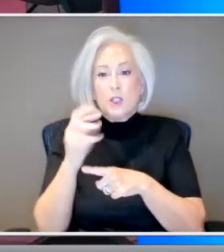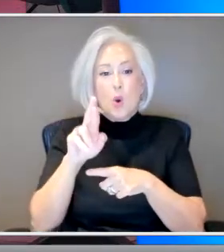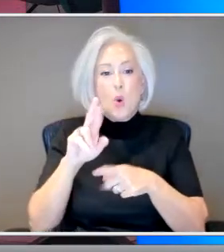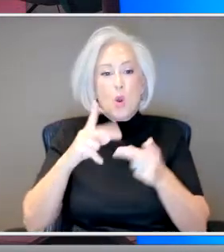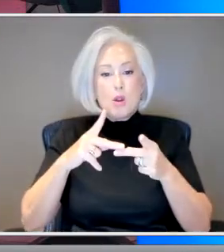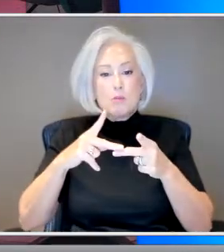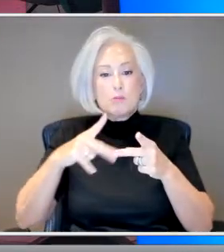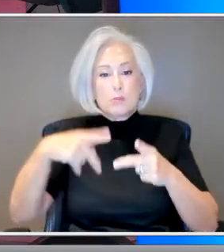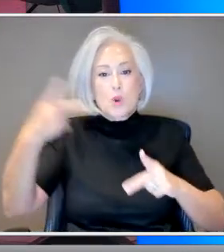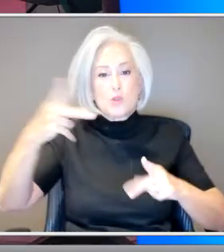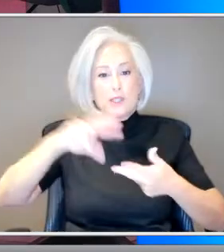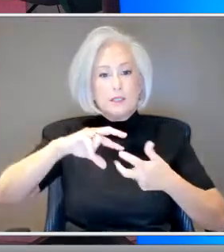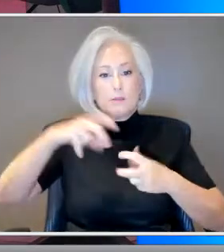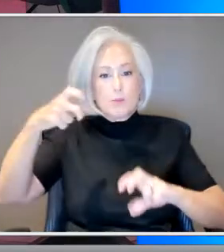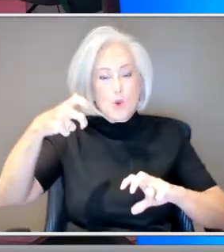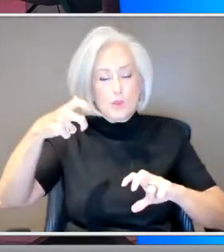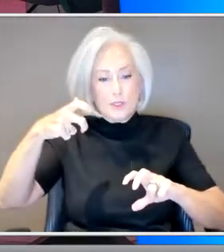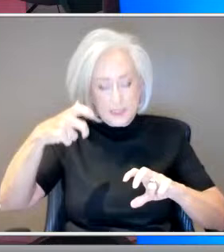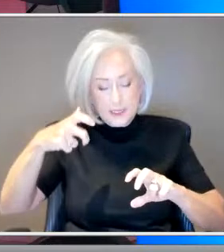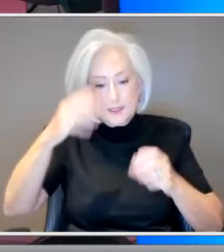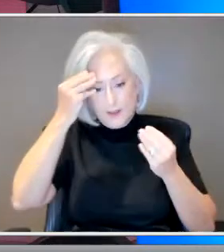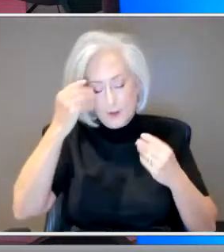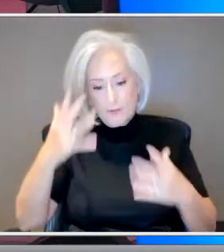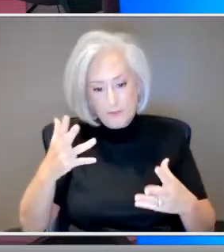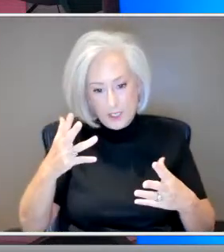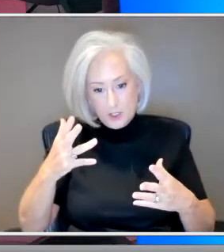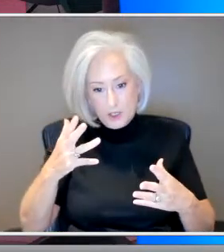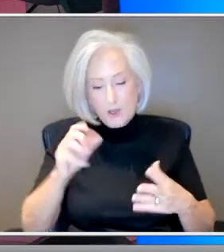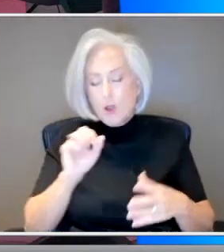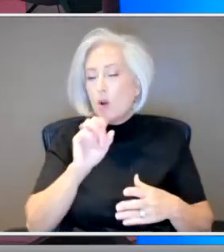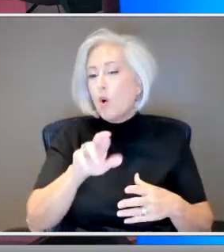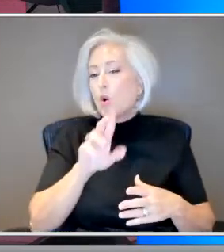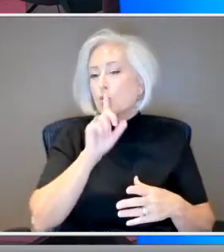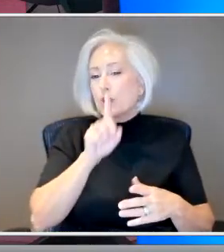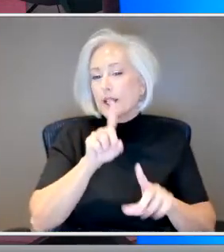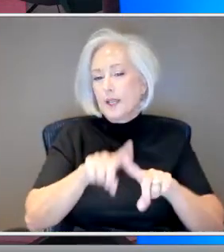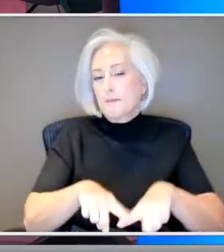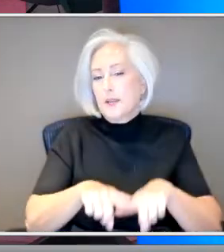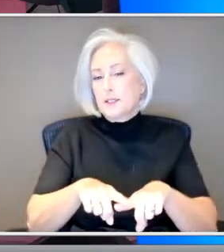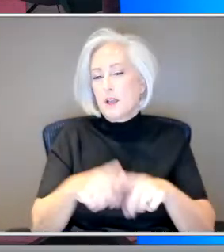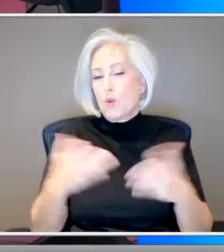issue that the misspelling will cause and then treating that with more accurate focus?